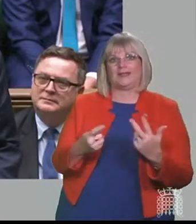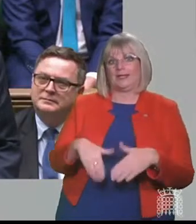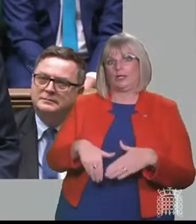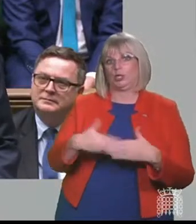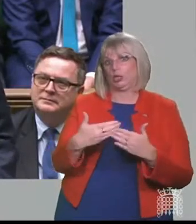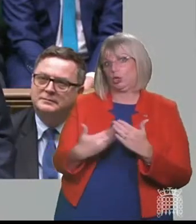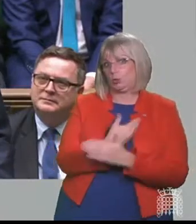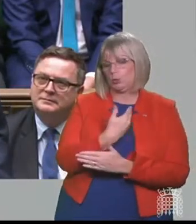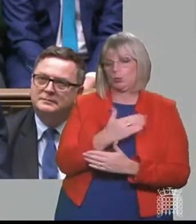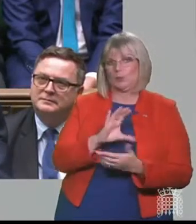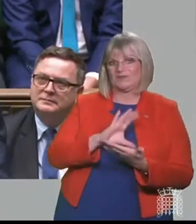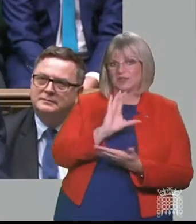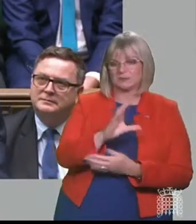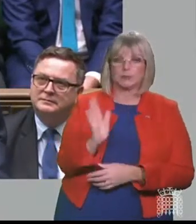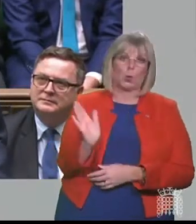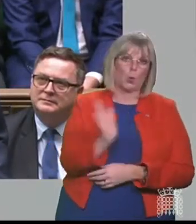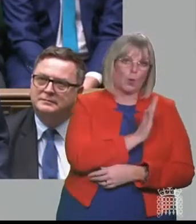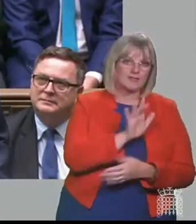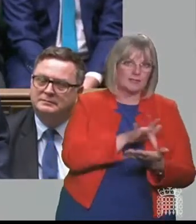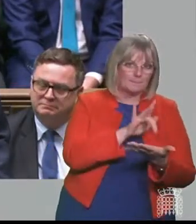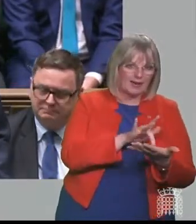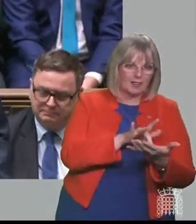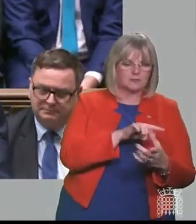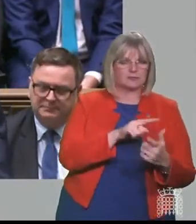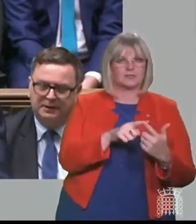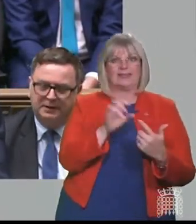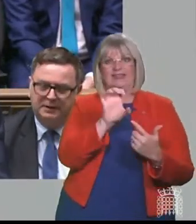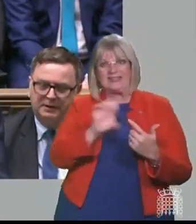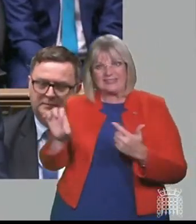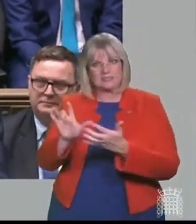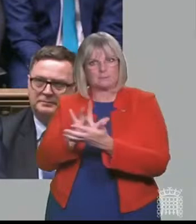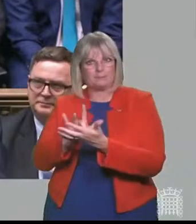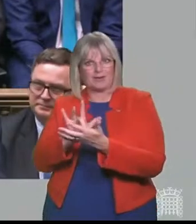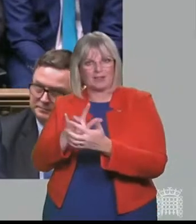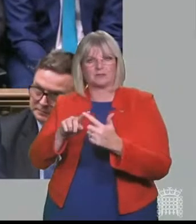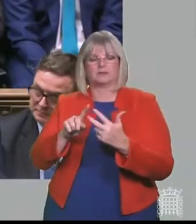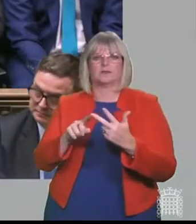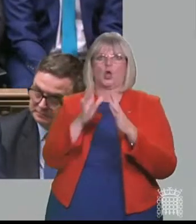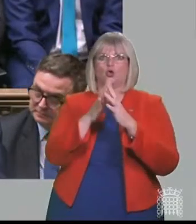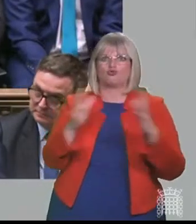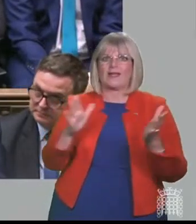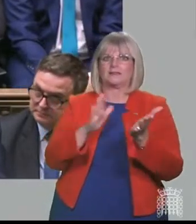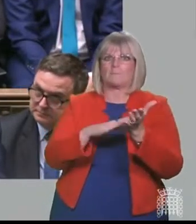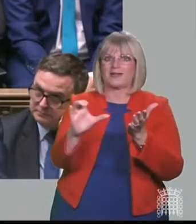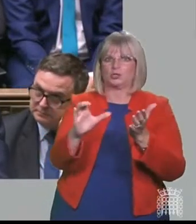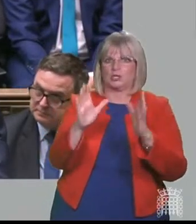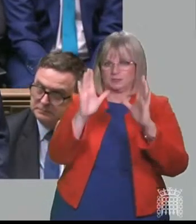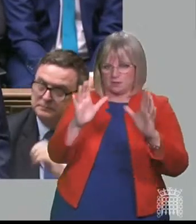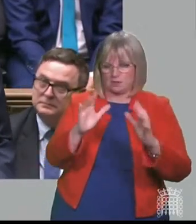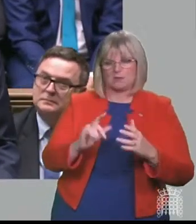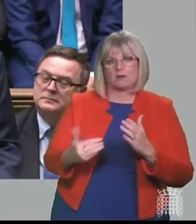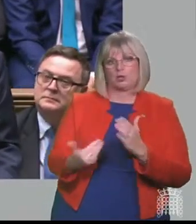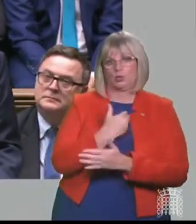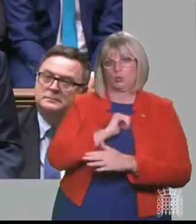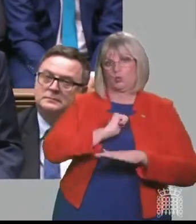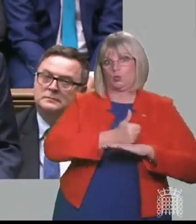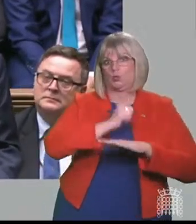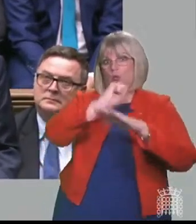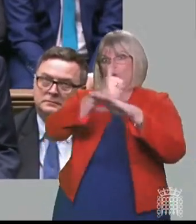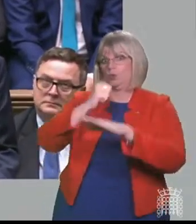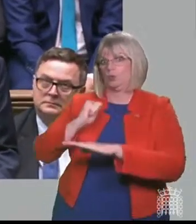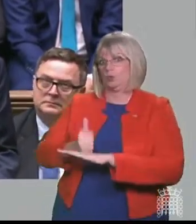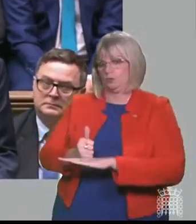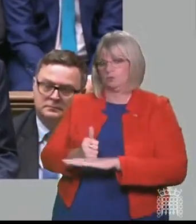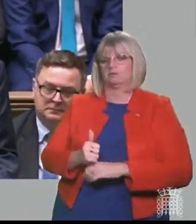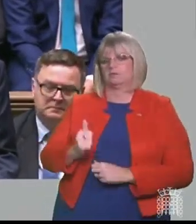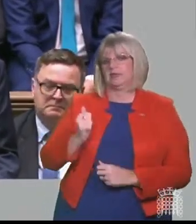West Midlands, East Midlands and Greater Manchester. Together, local partners expect these will help